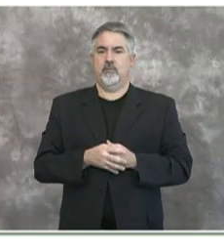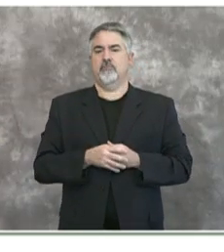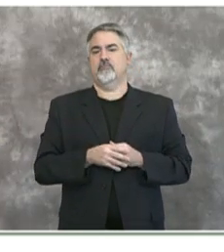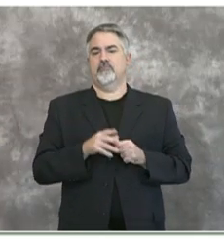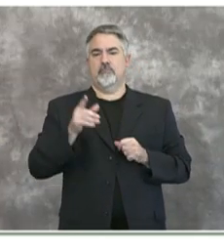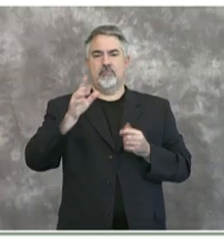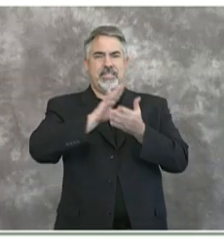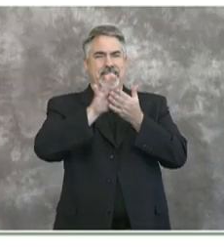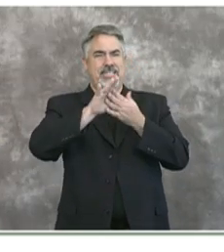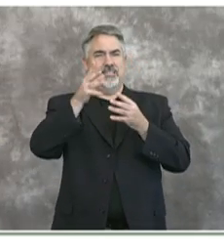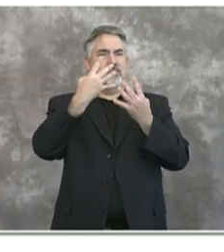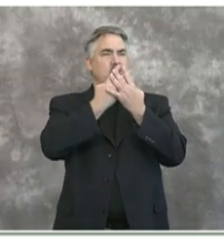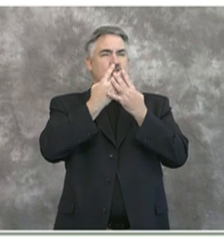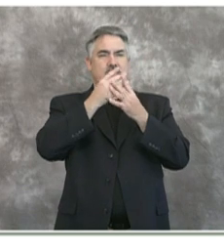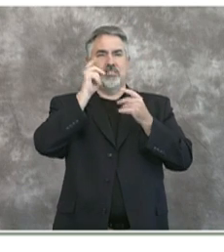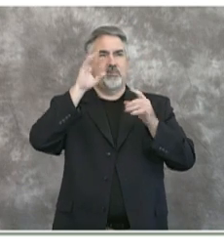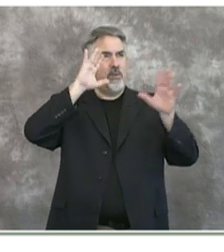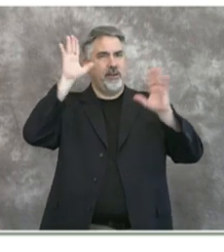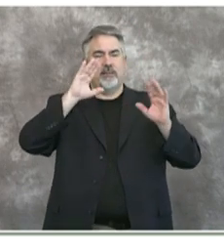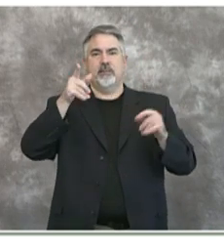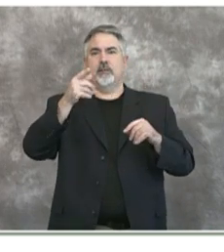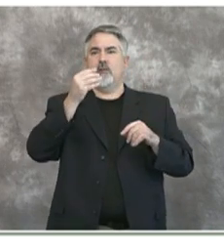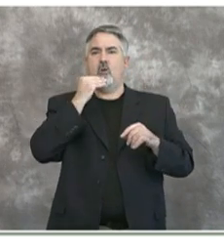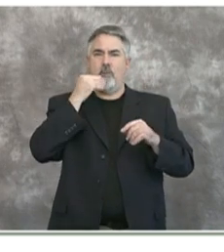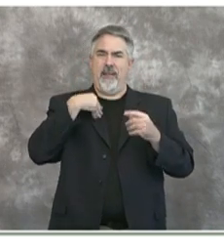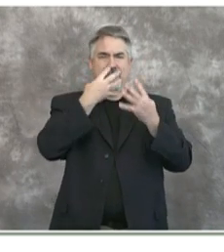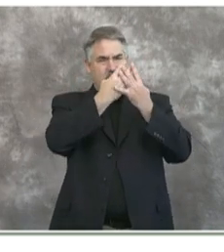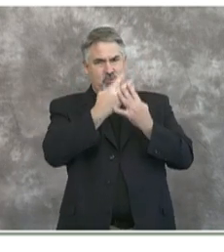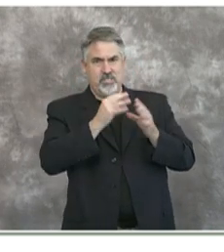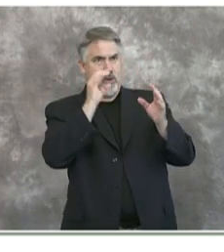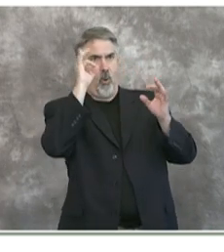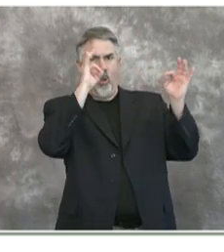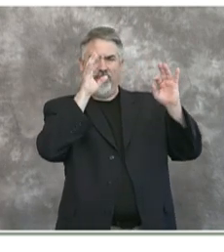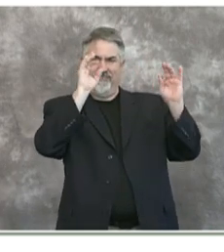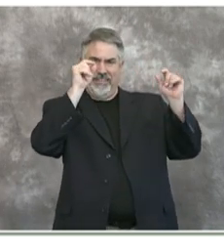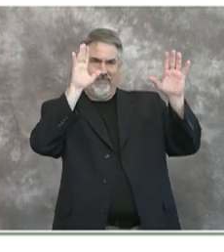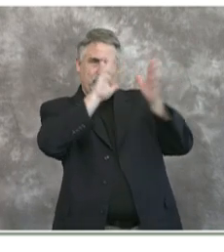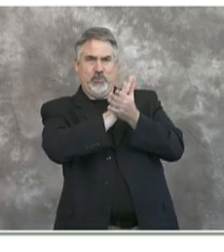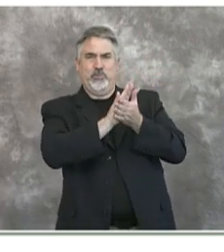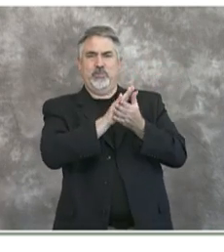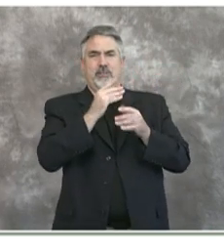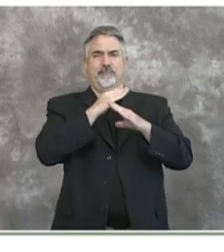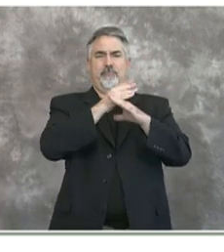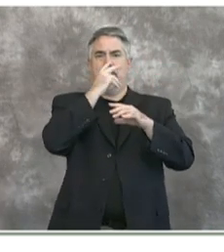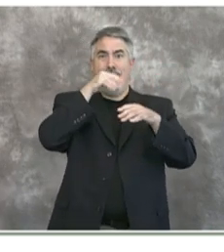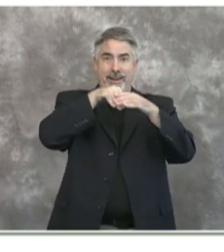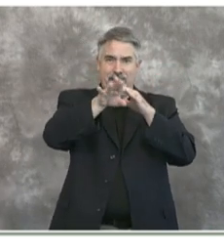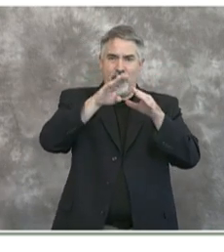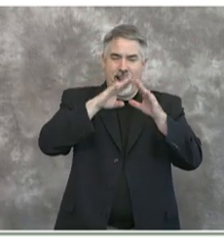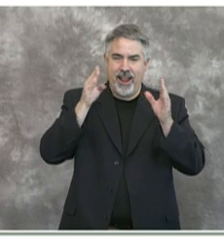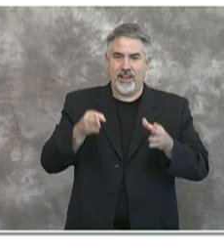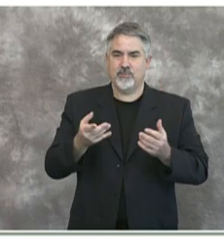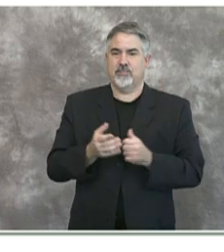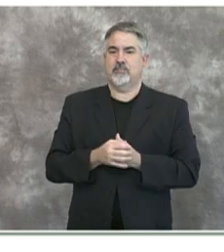report dead birds and increased mosquito activity to the County Vector Control Program at